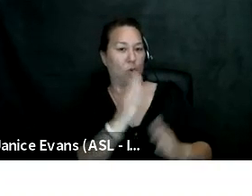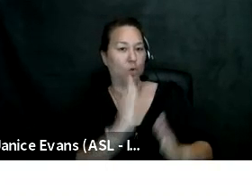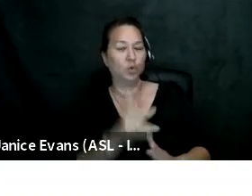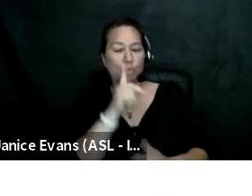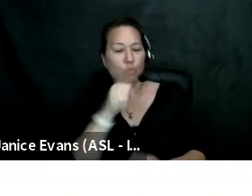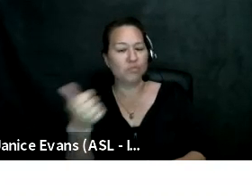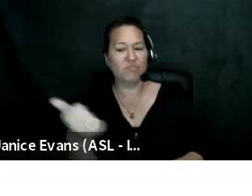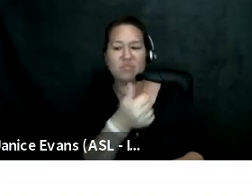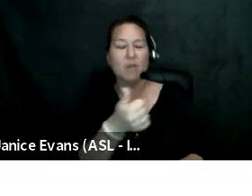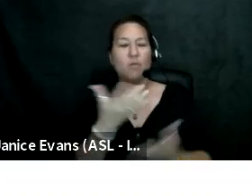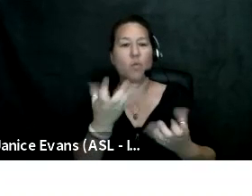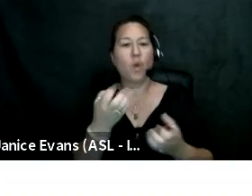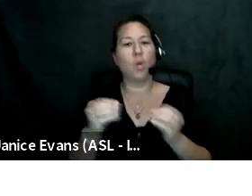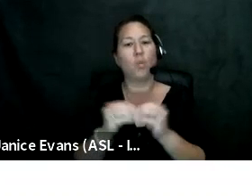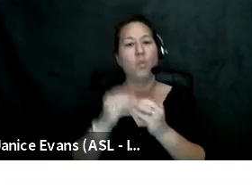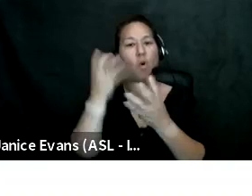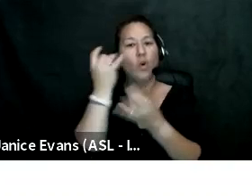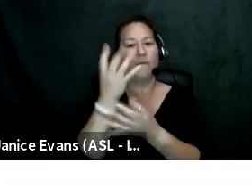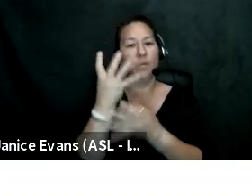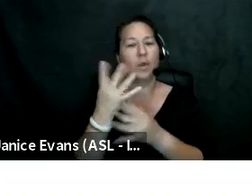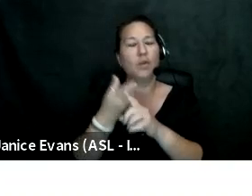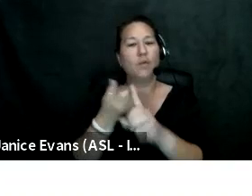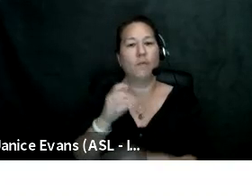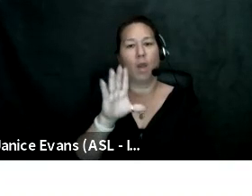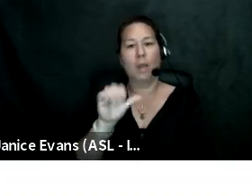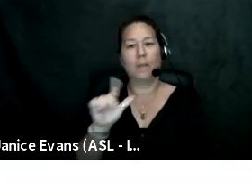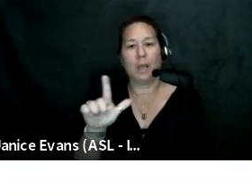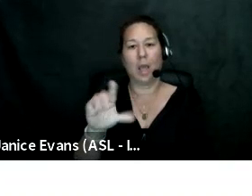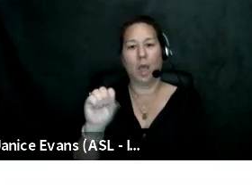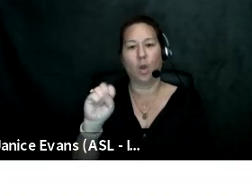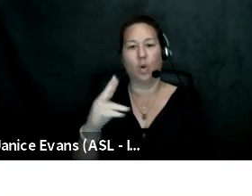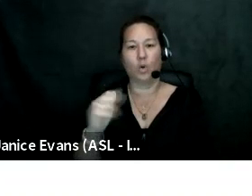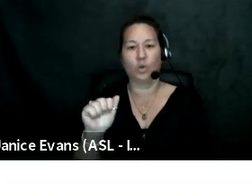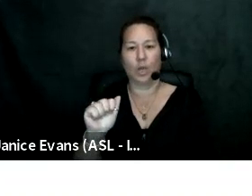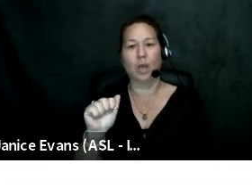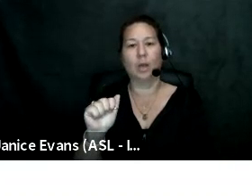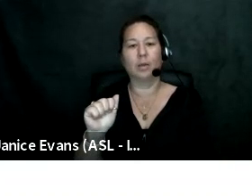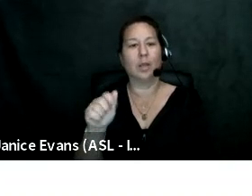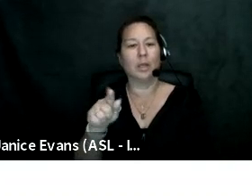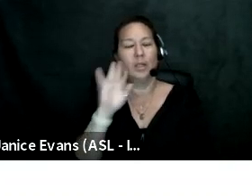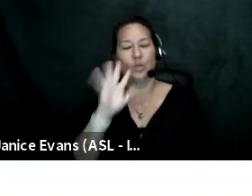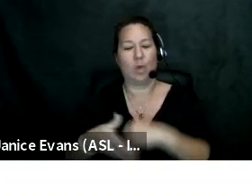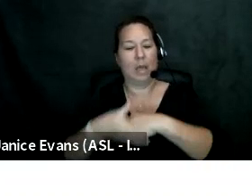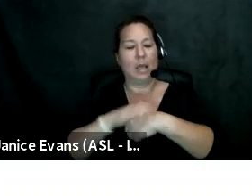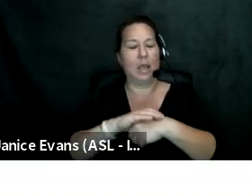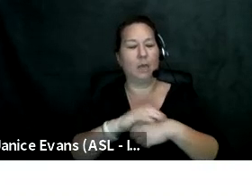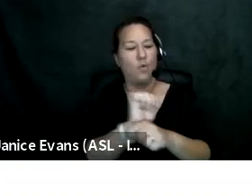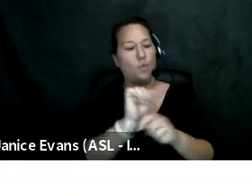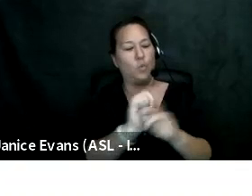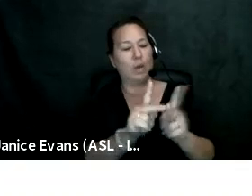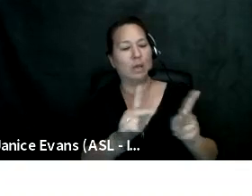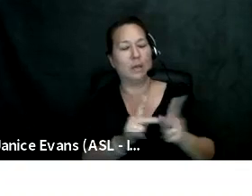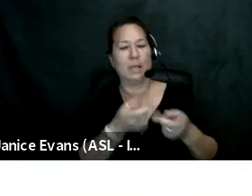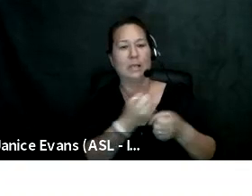more information about Cal OSHA requirements. This will cover workplace safety measures and